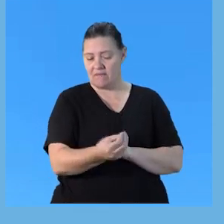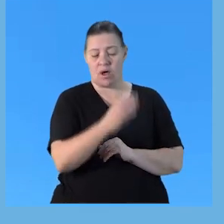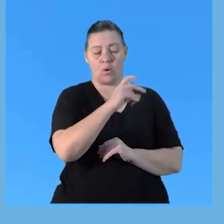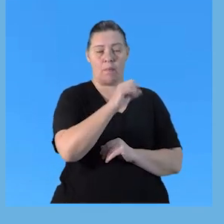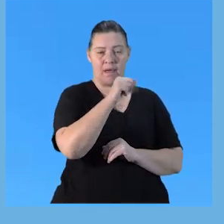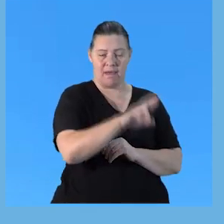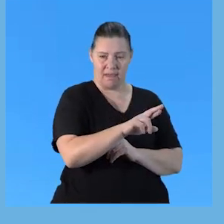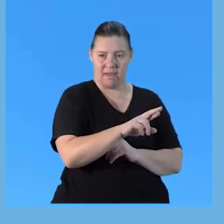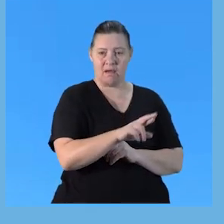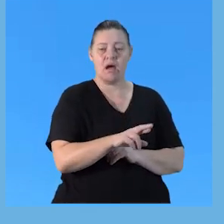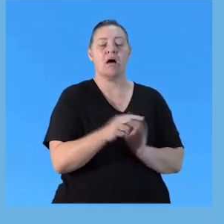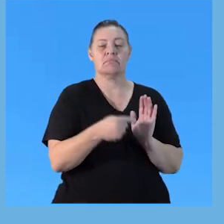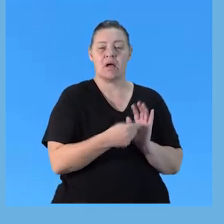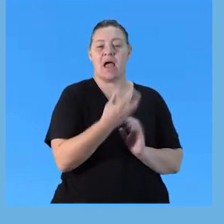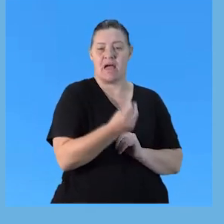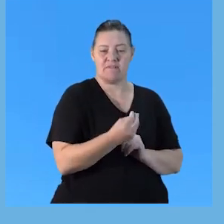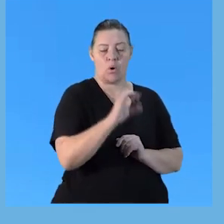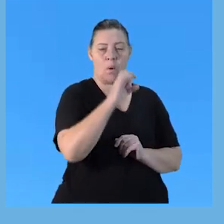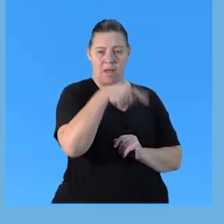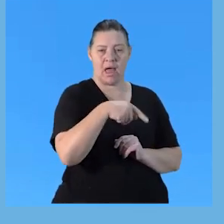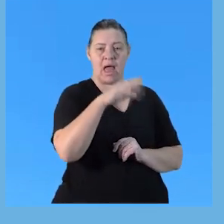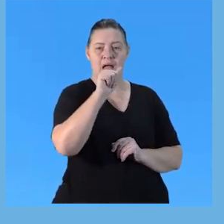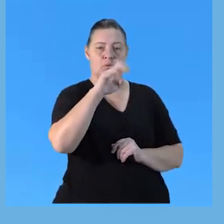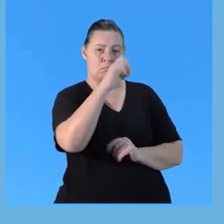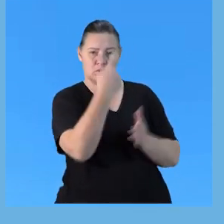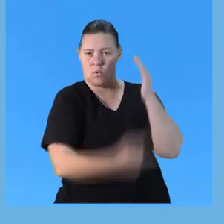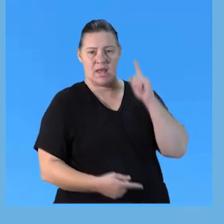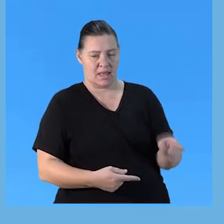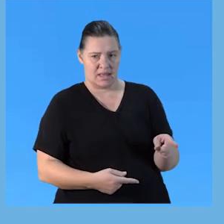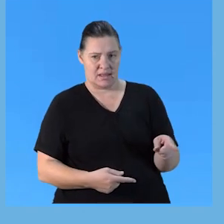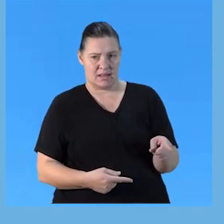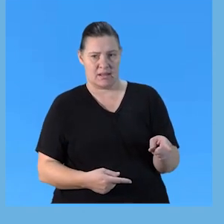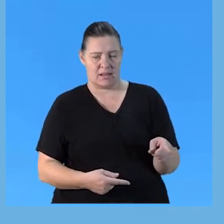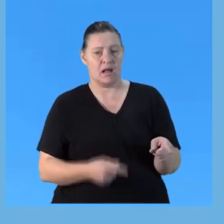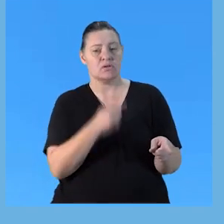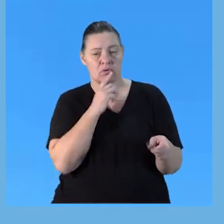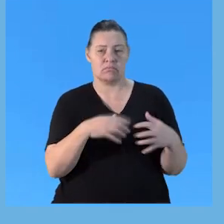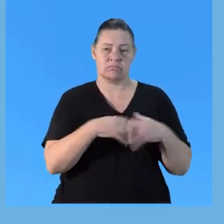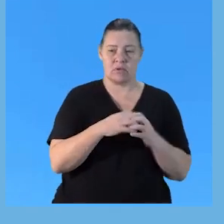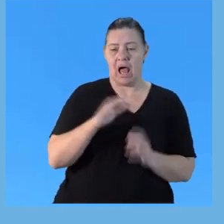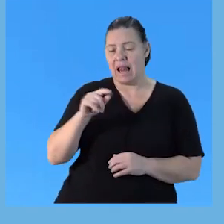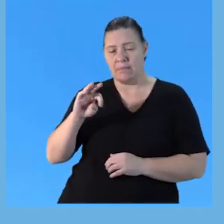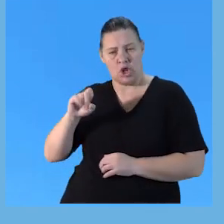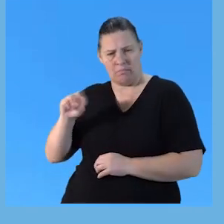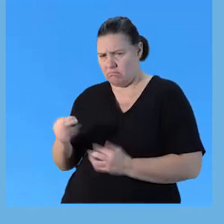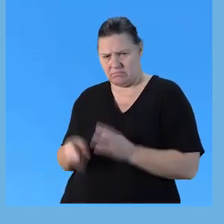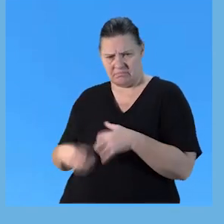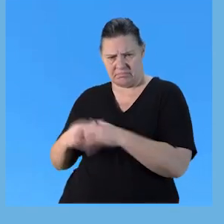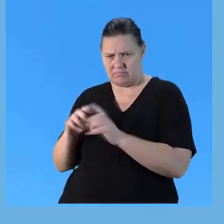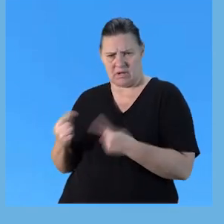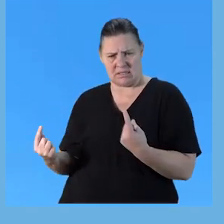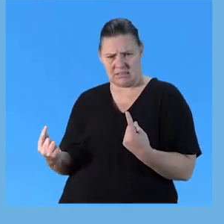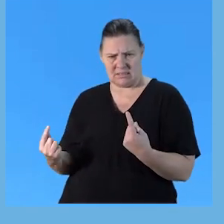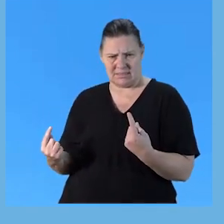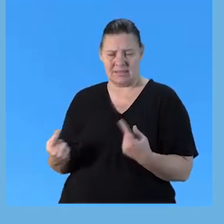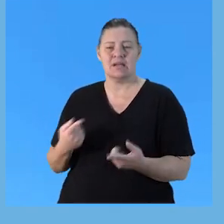an arrow going across the resistor. So when asked to draw a symbol for a variable resistor, you draw this particular symbol. We